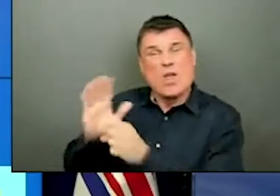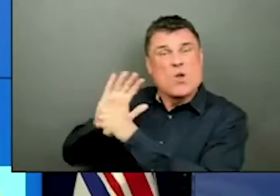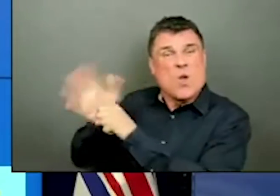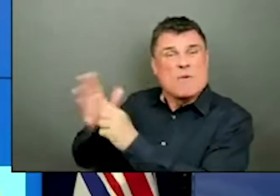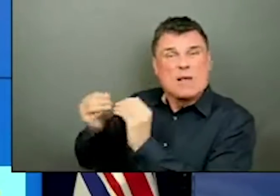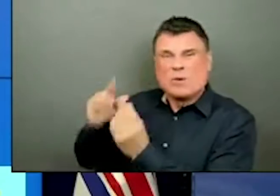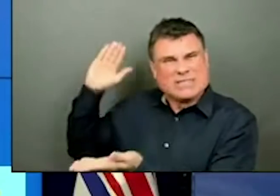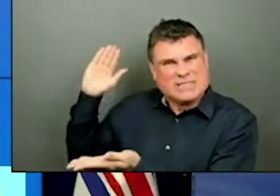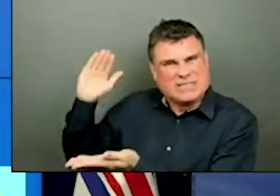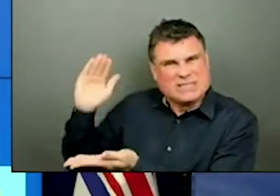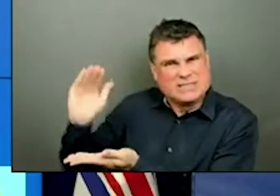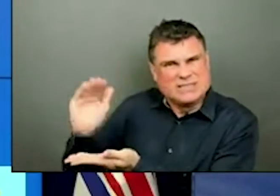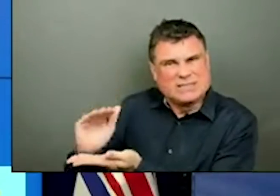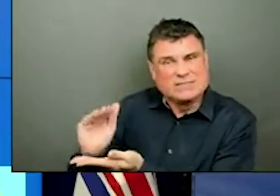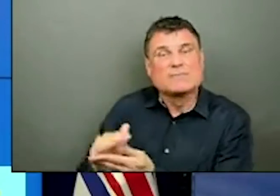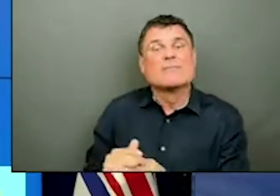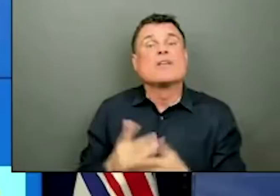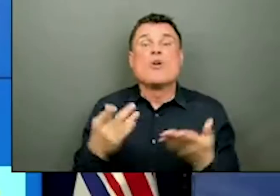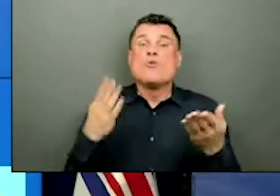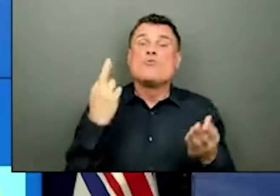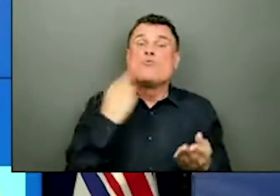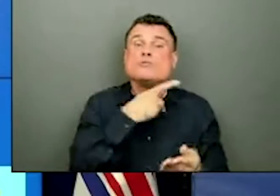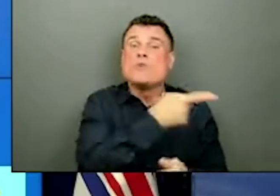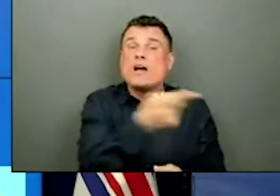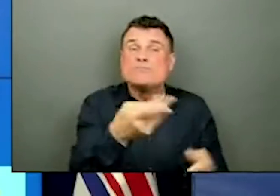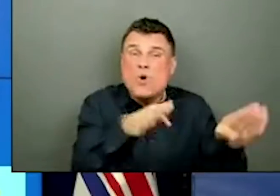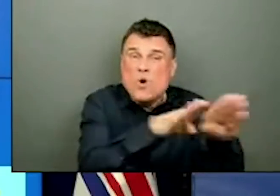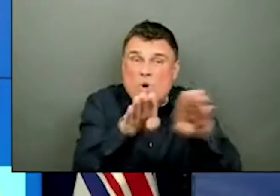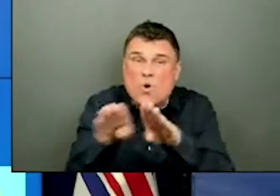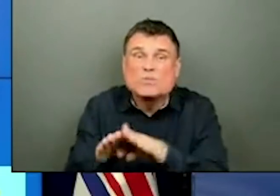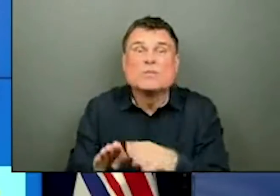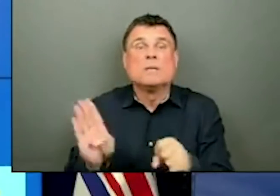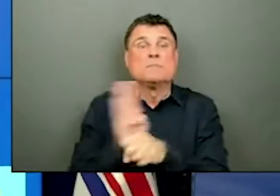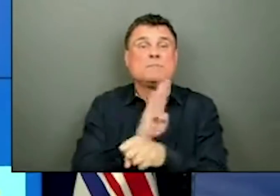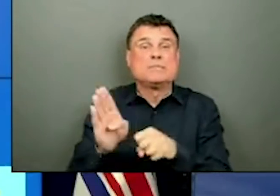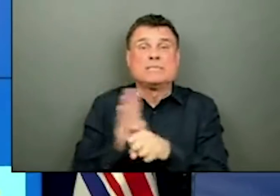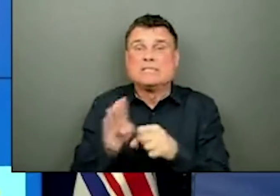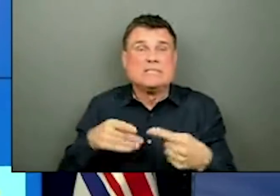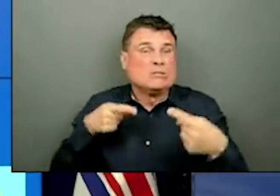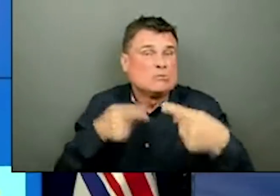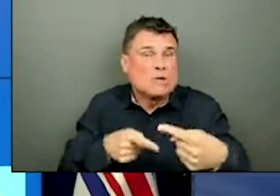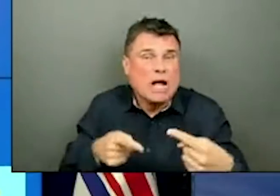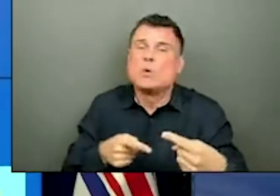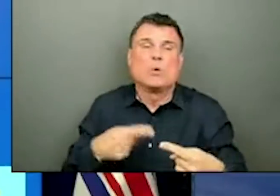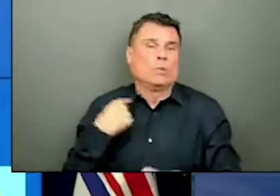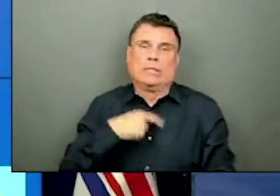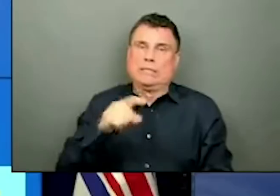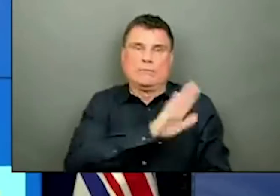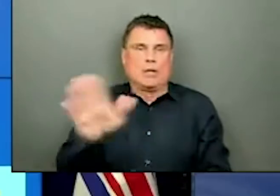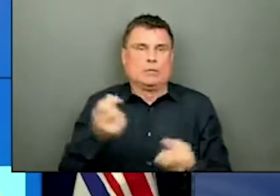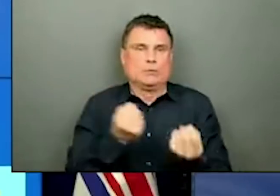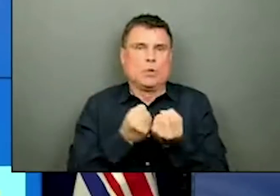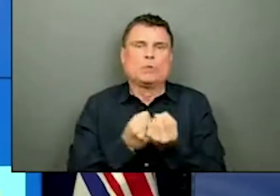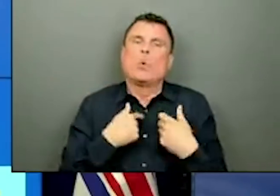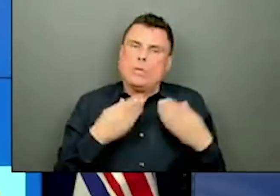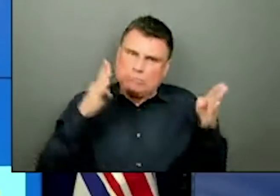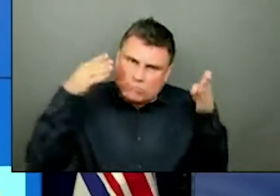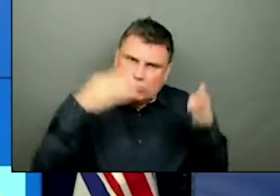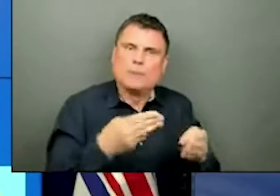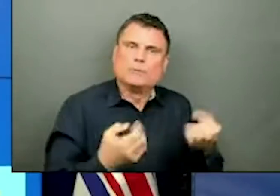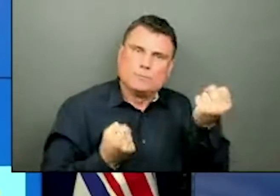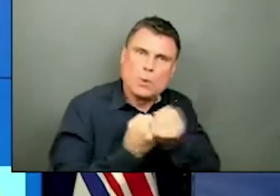our restaurants need us the most. Our small businesses need us the most right now. They're the ones we go to when we need scholarships